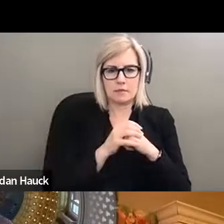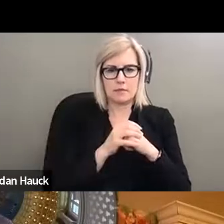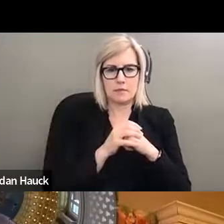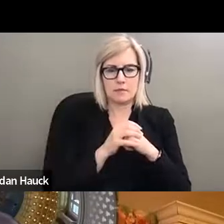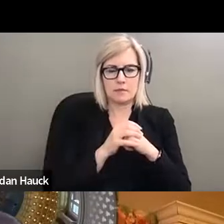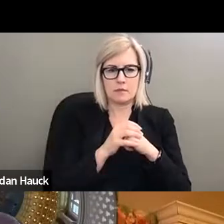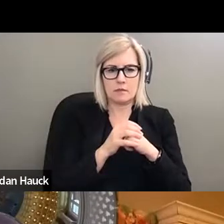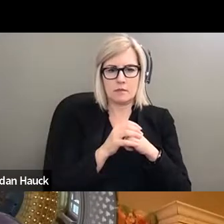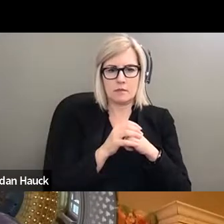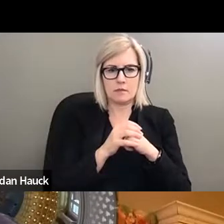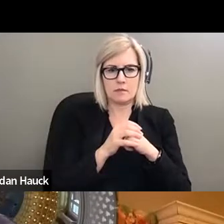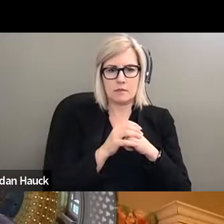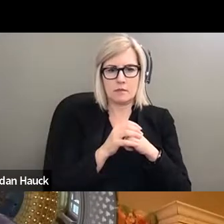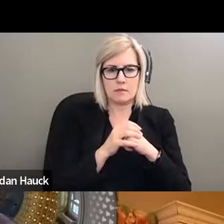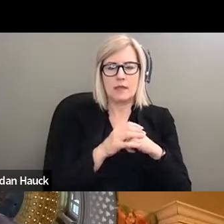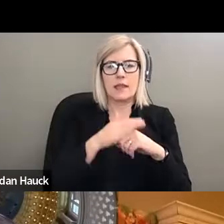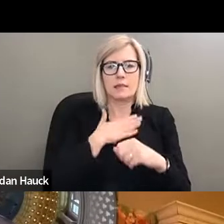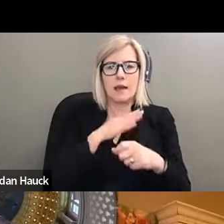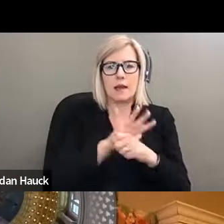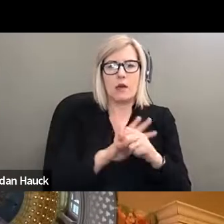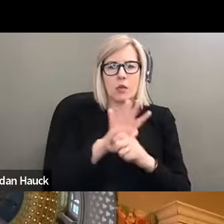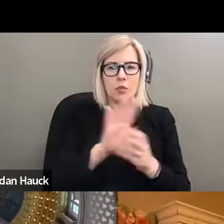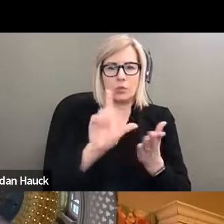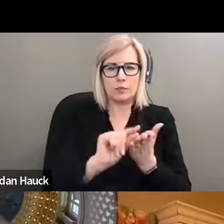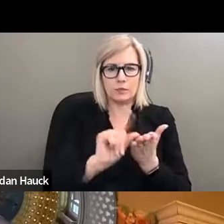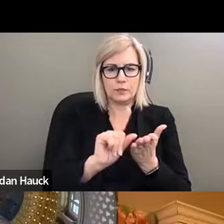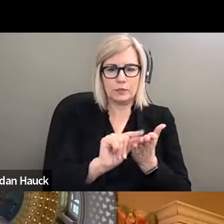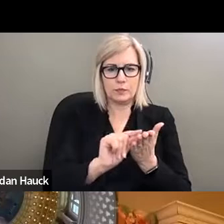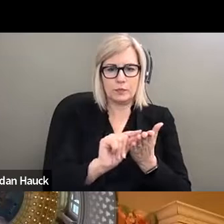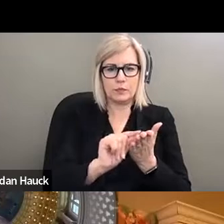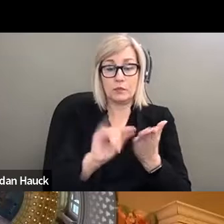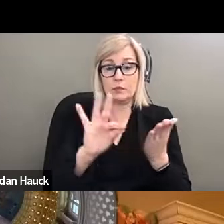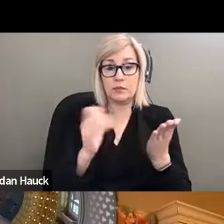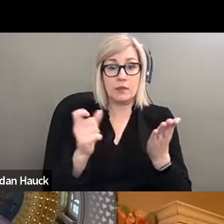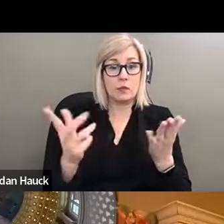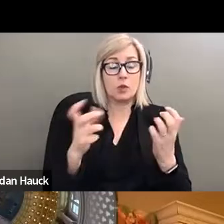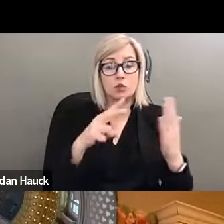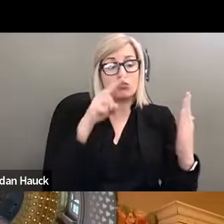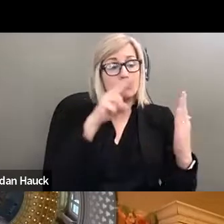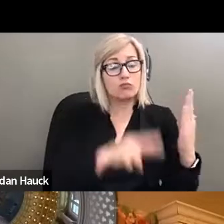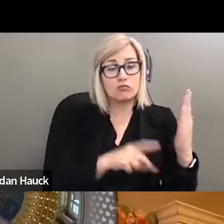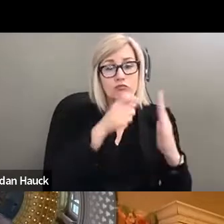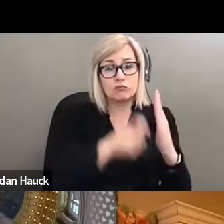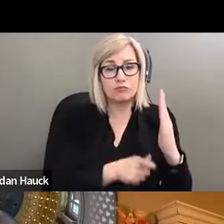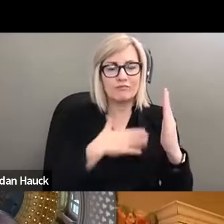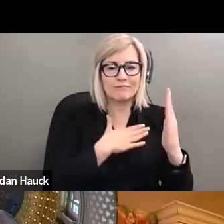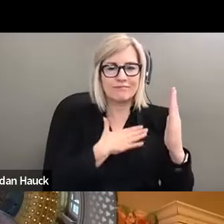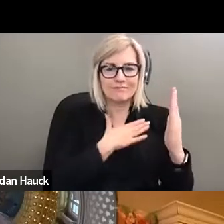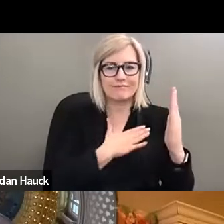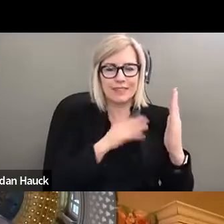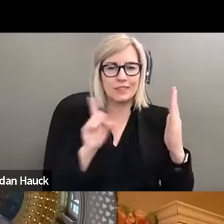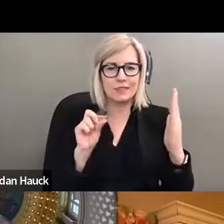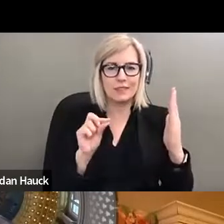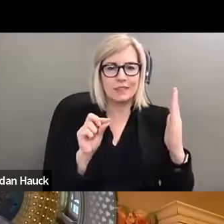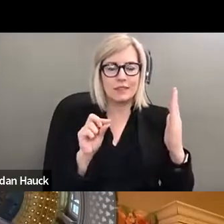www.opiniontribute.com is my local newspaper, and if anybody would like to view my article, please do, and